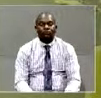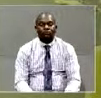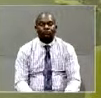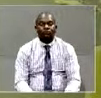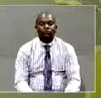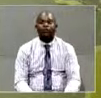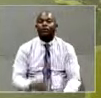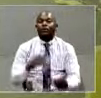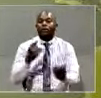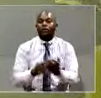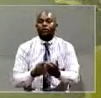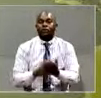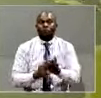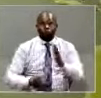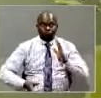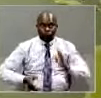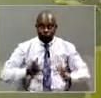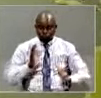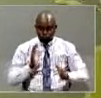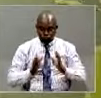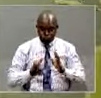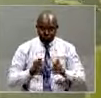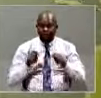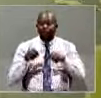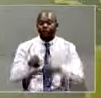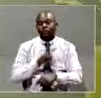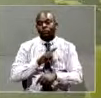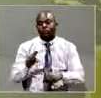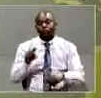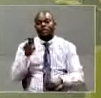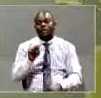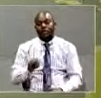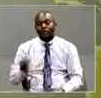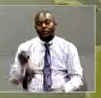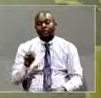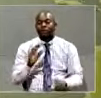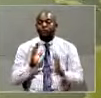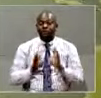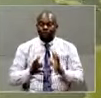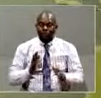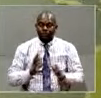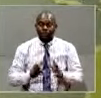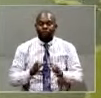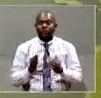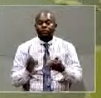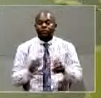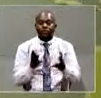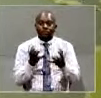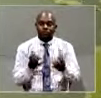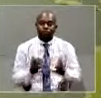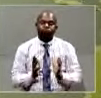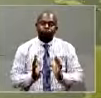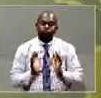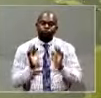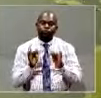Now, Uganda Athletics Federation is bracing for this weekend's National Athletics Championship, which is expected to attract